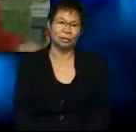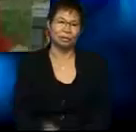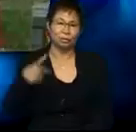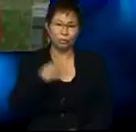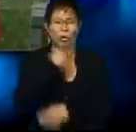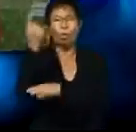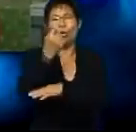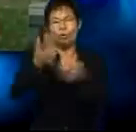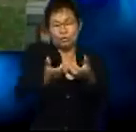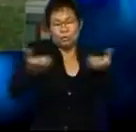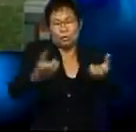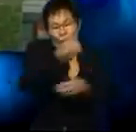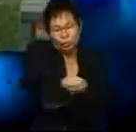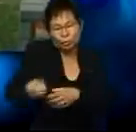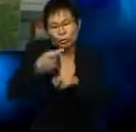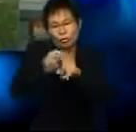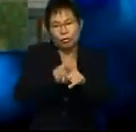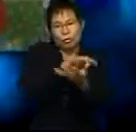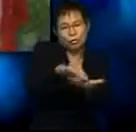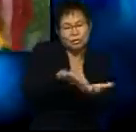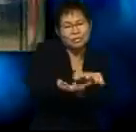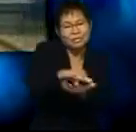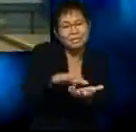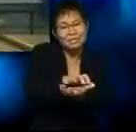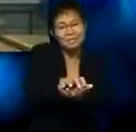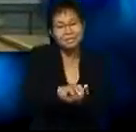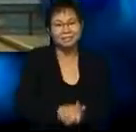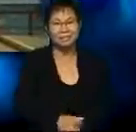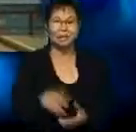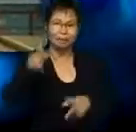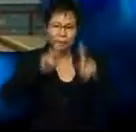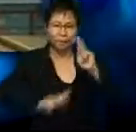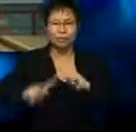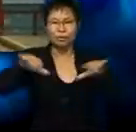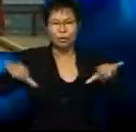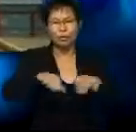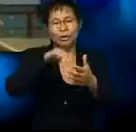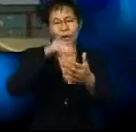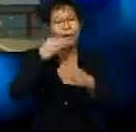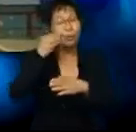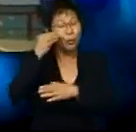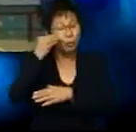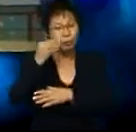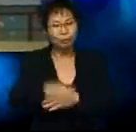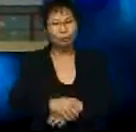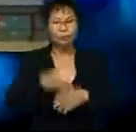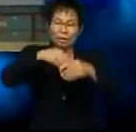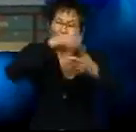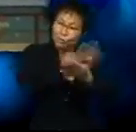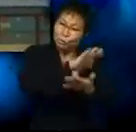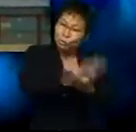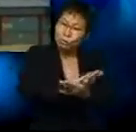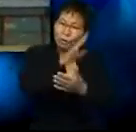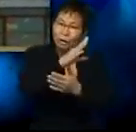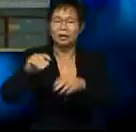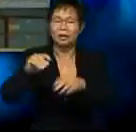We often separate objects from a mixture. People do it at home, in school,